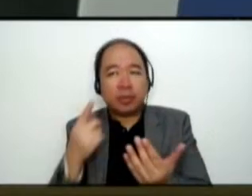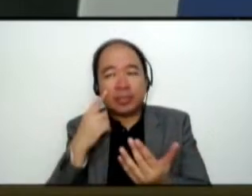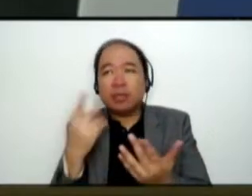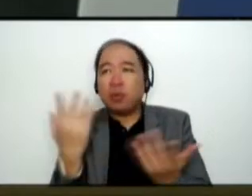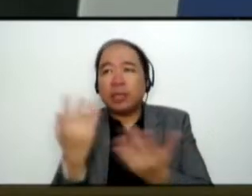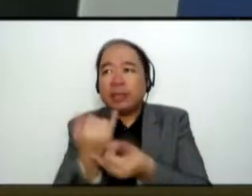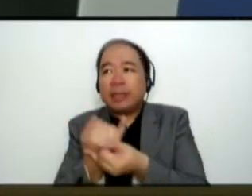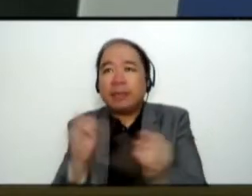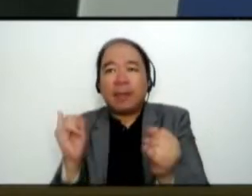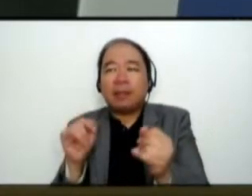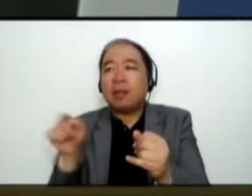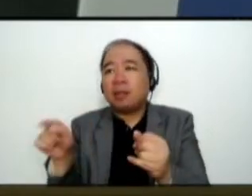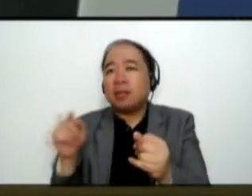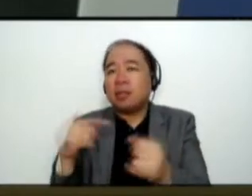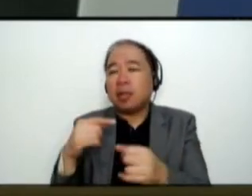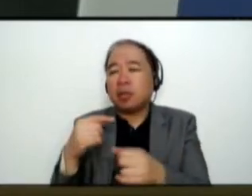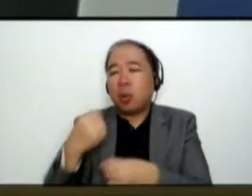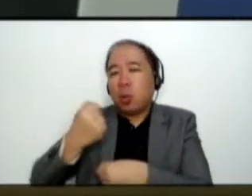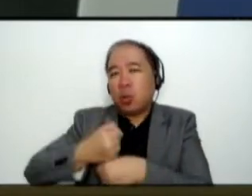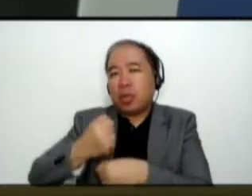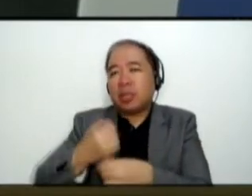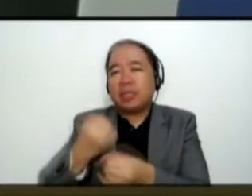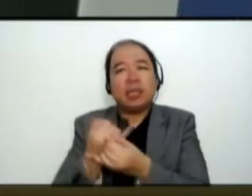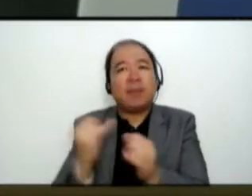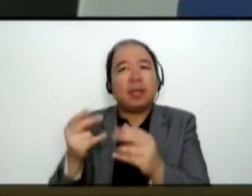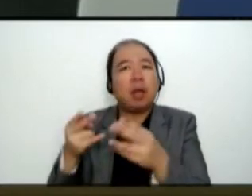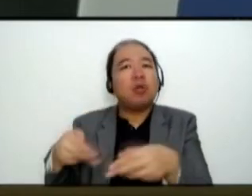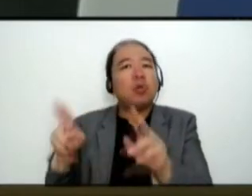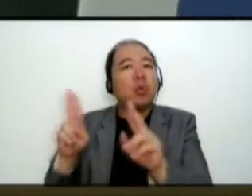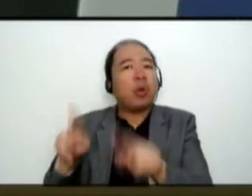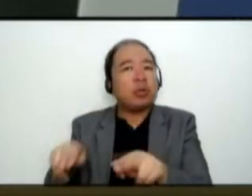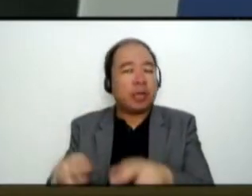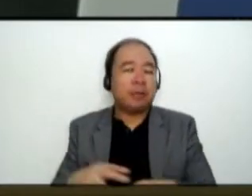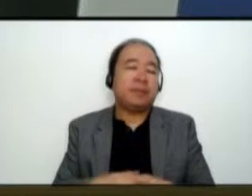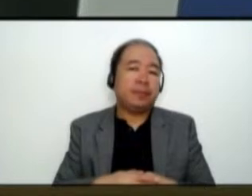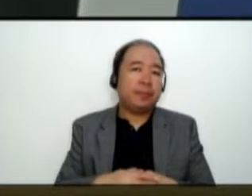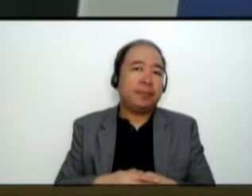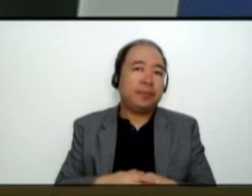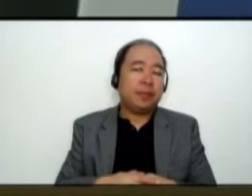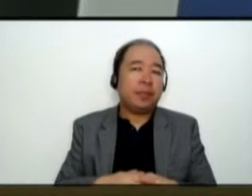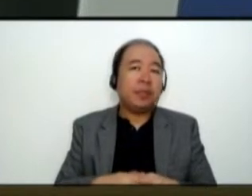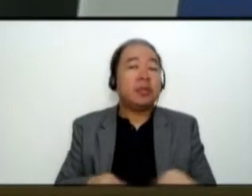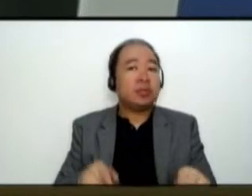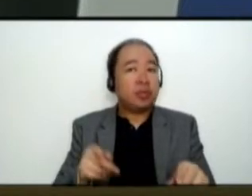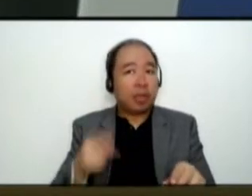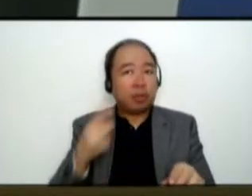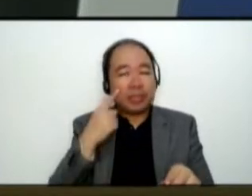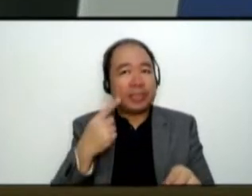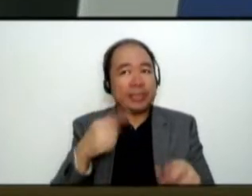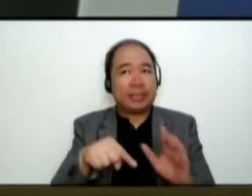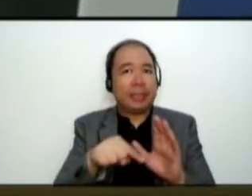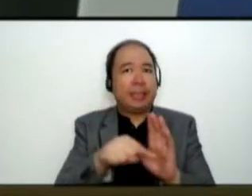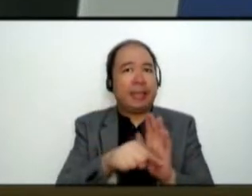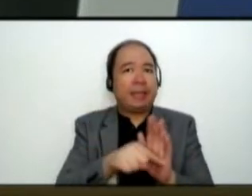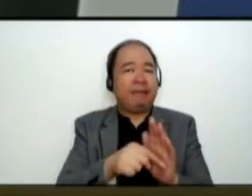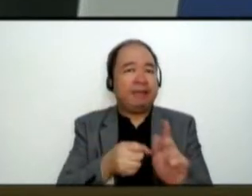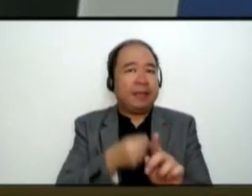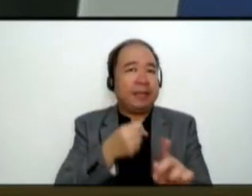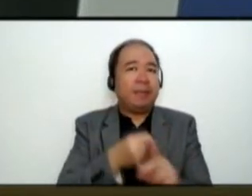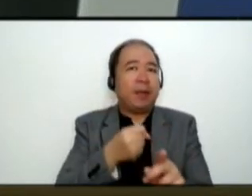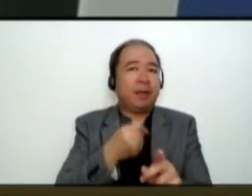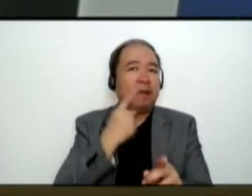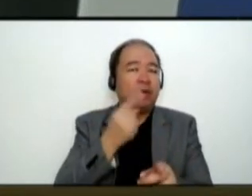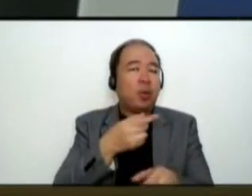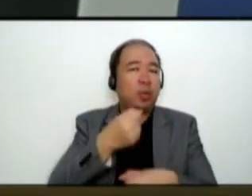contractor status. Informalization and precarity to a great extent also negatively impacts occupational safety and